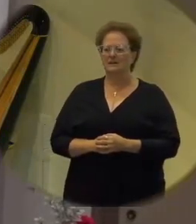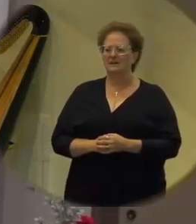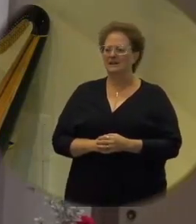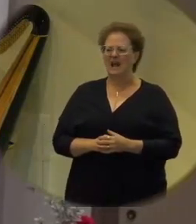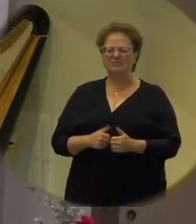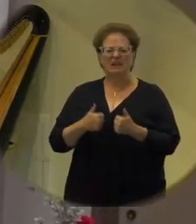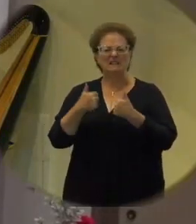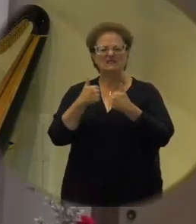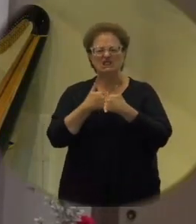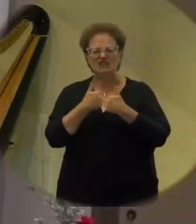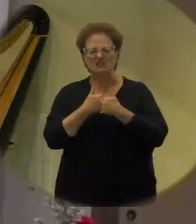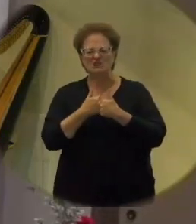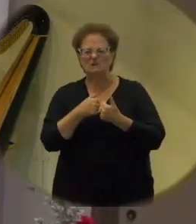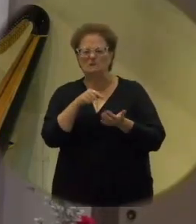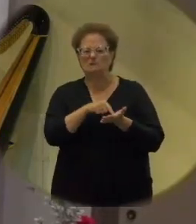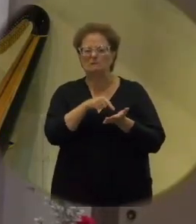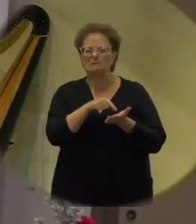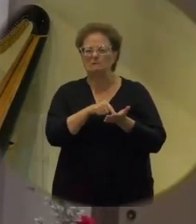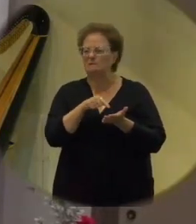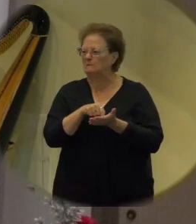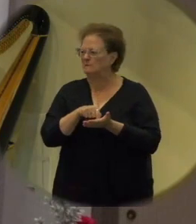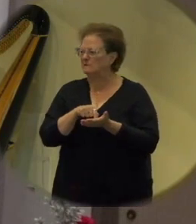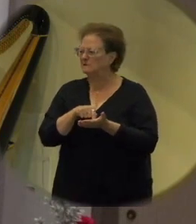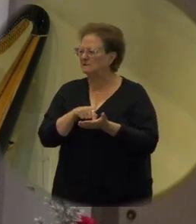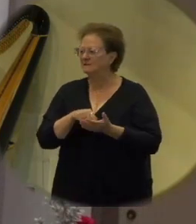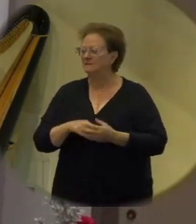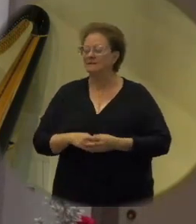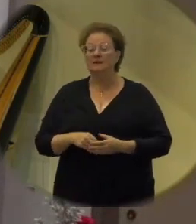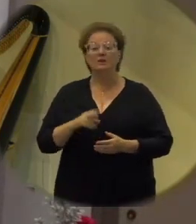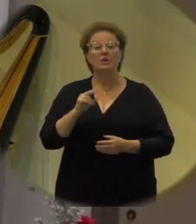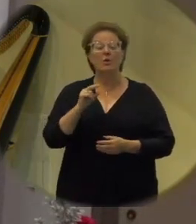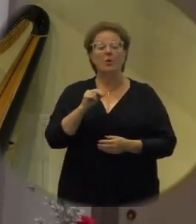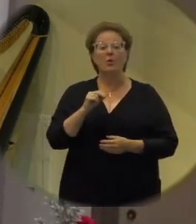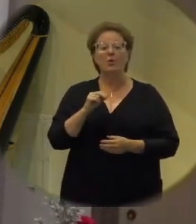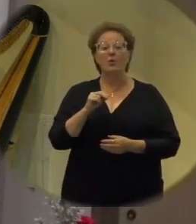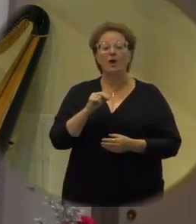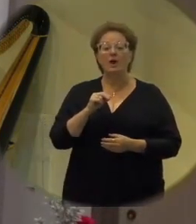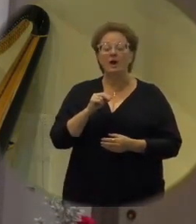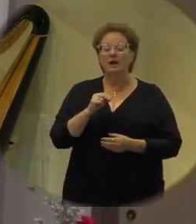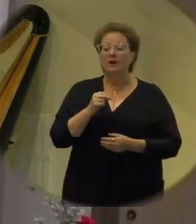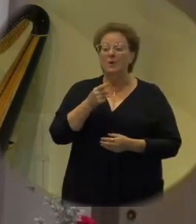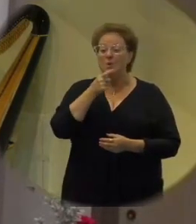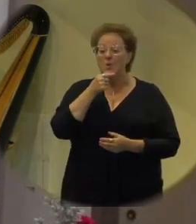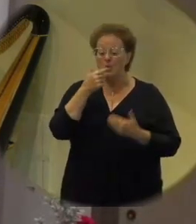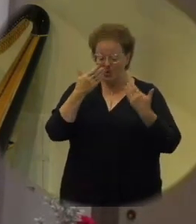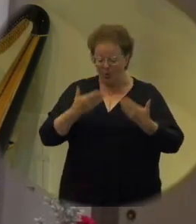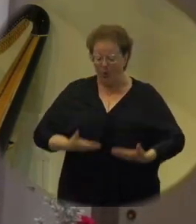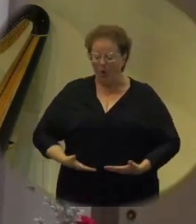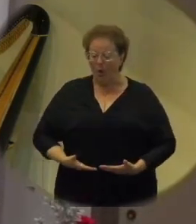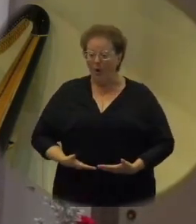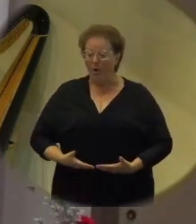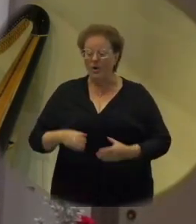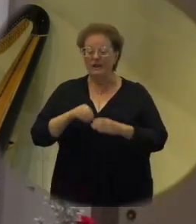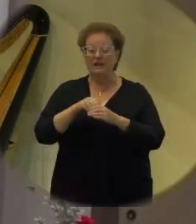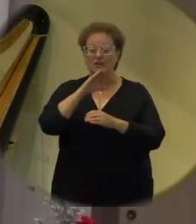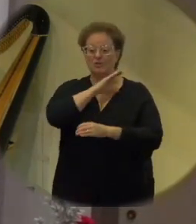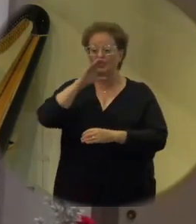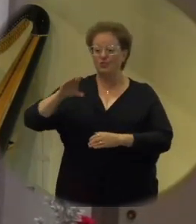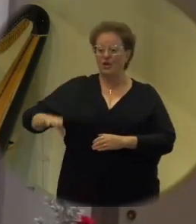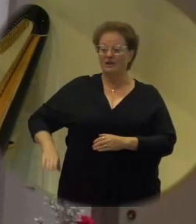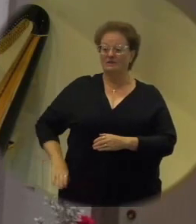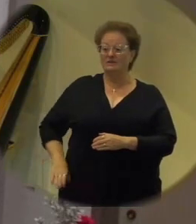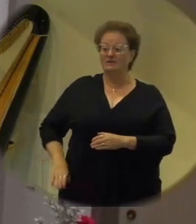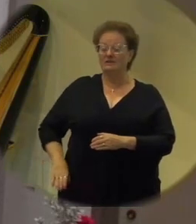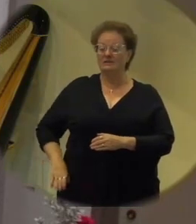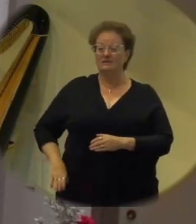me wagging my finger at you and trying to kick you out the door. It's just be who you are in me and then open yourself up to the possibility that